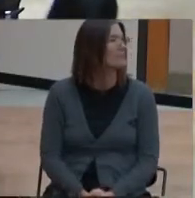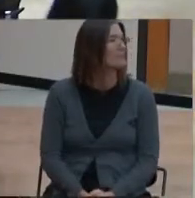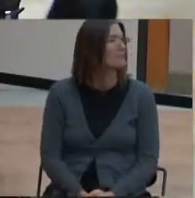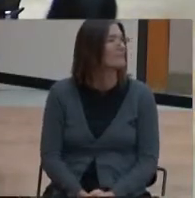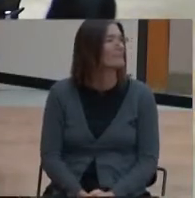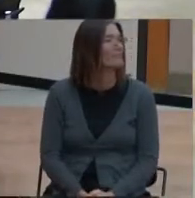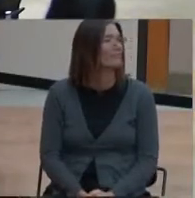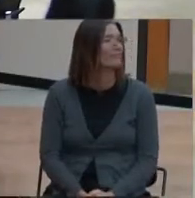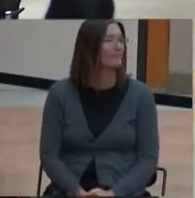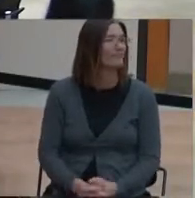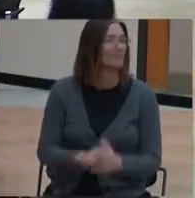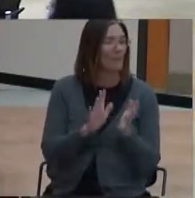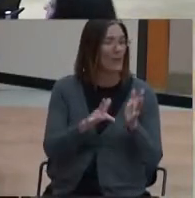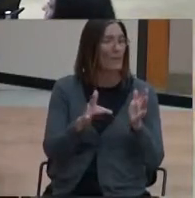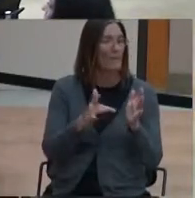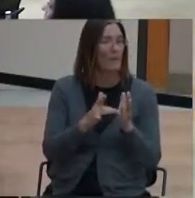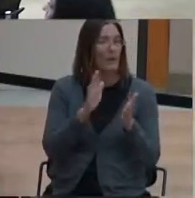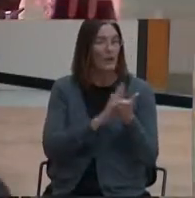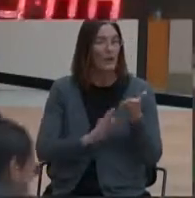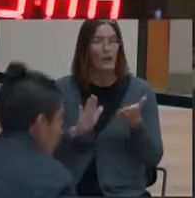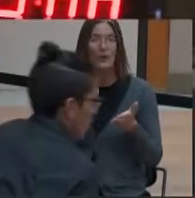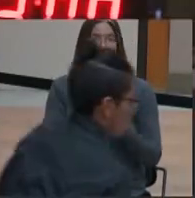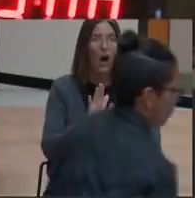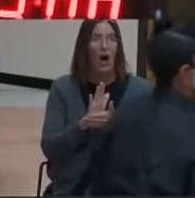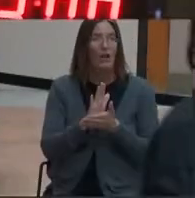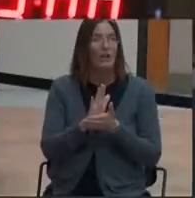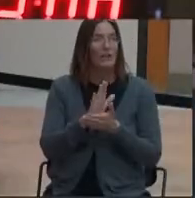Middle College, Jordan Avila.